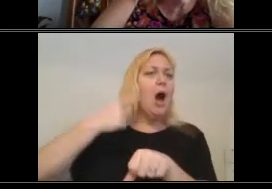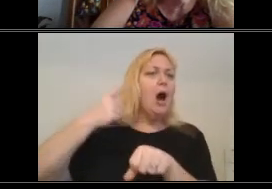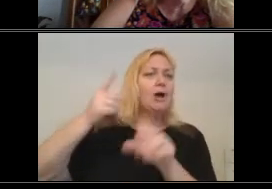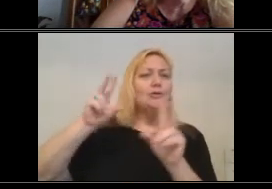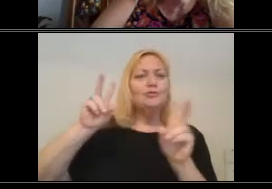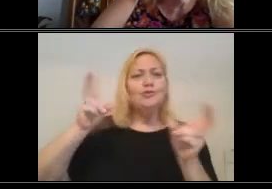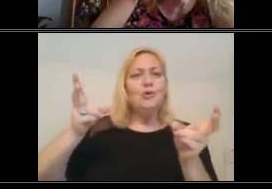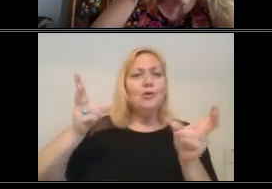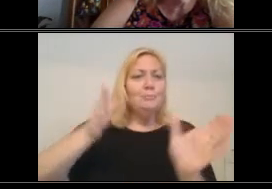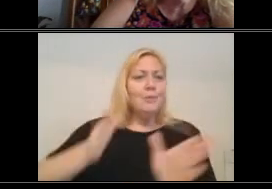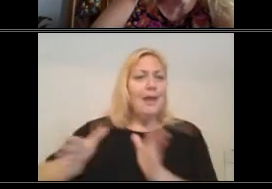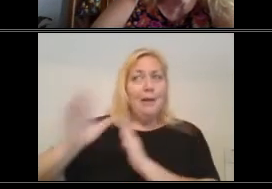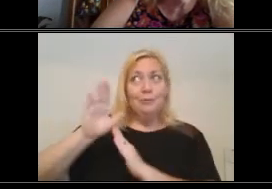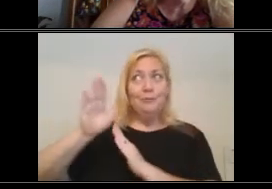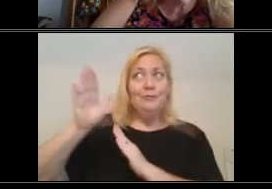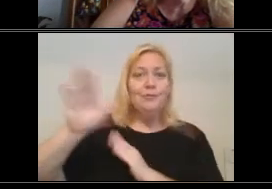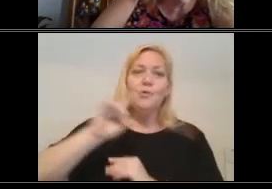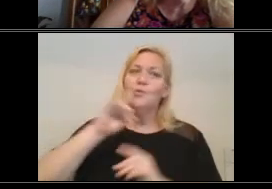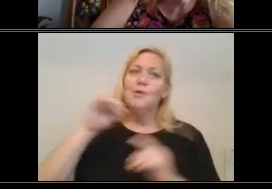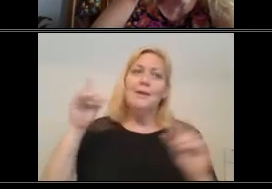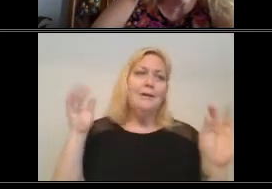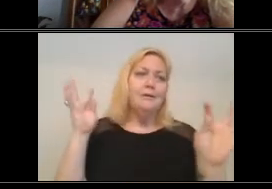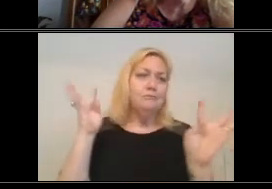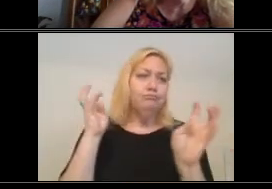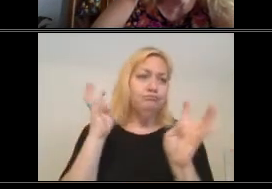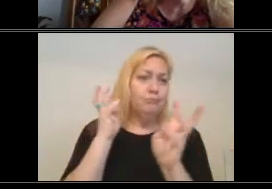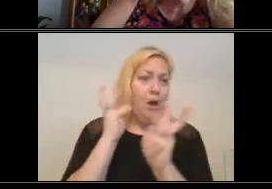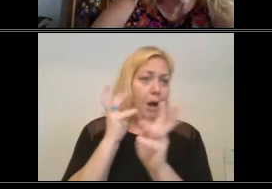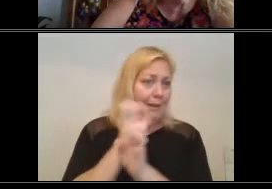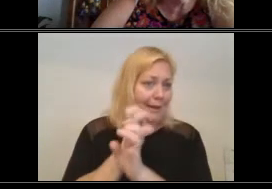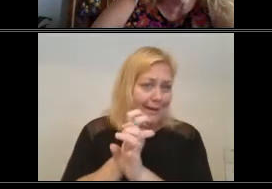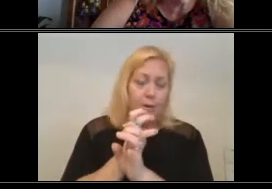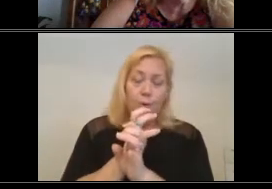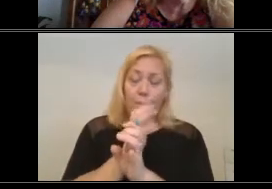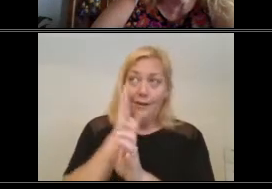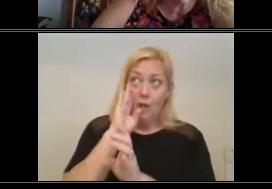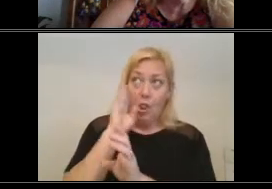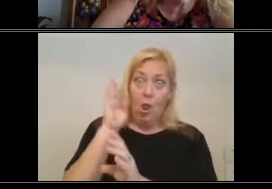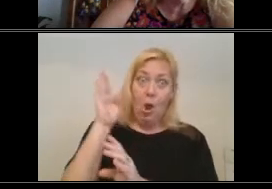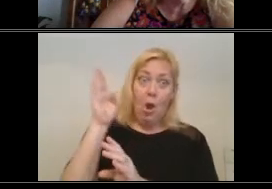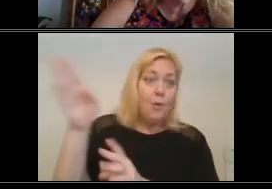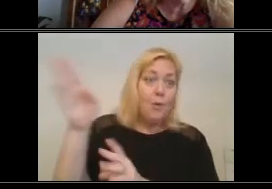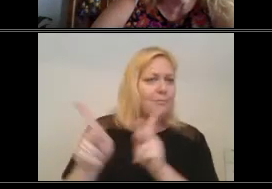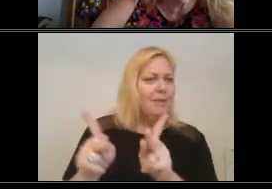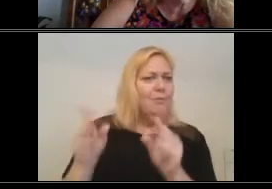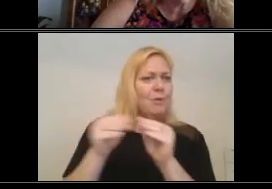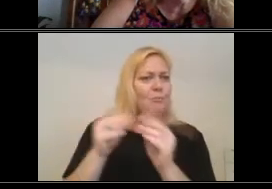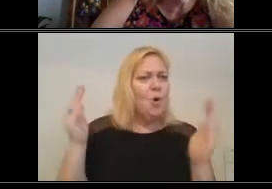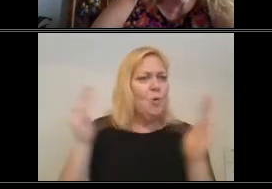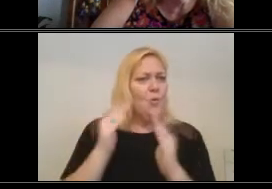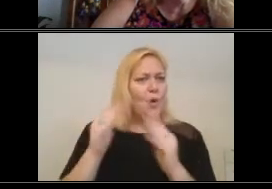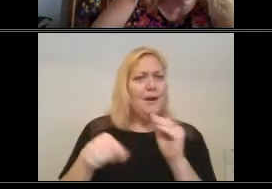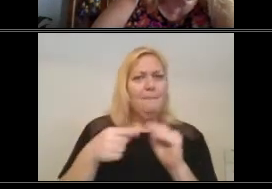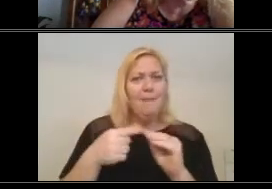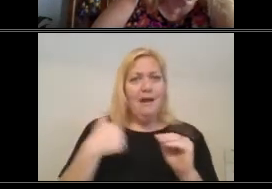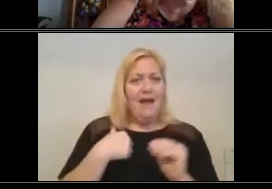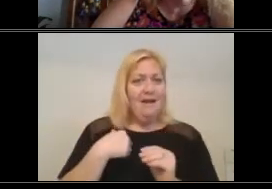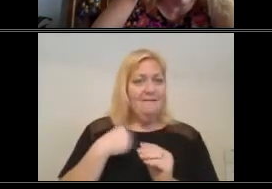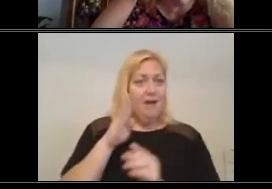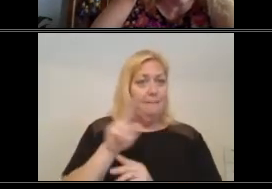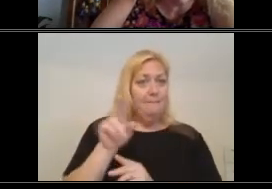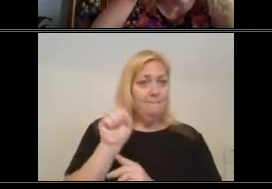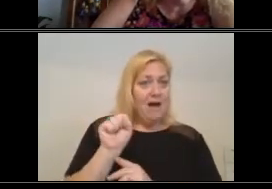is very complicated. It's long range, so people are more worried about whether they've got a bus stop, you